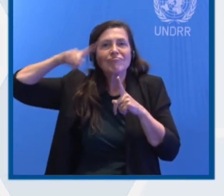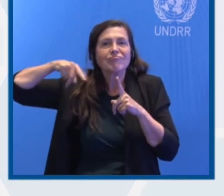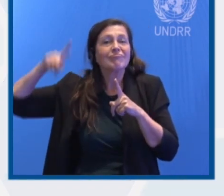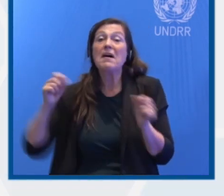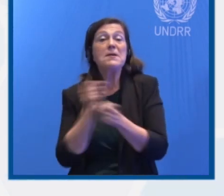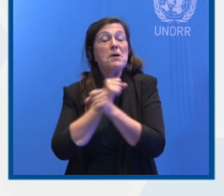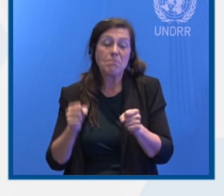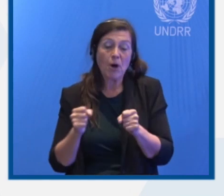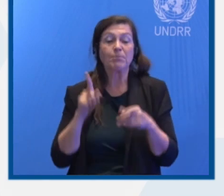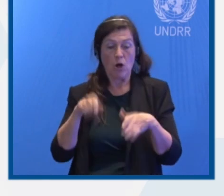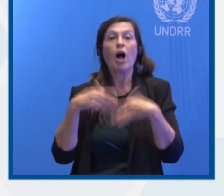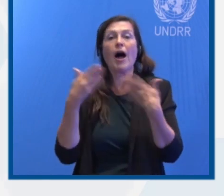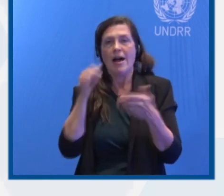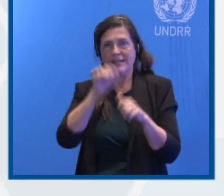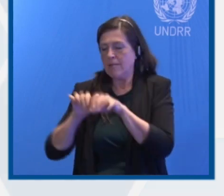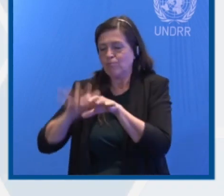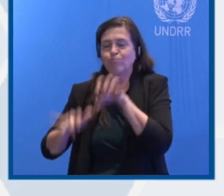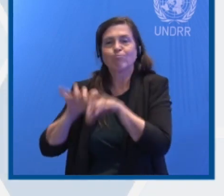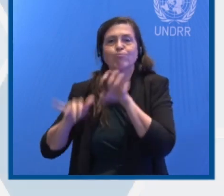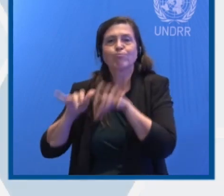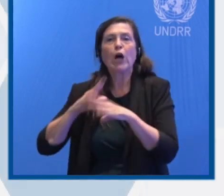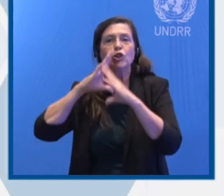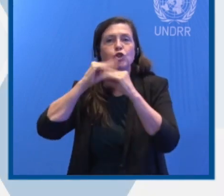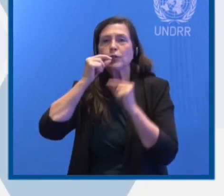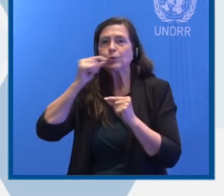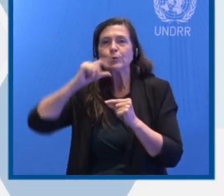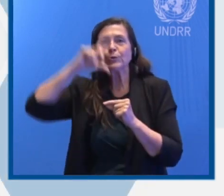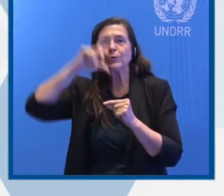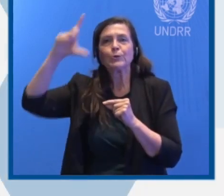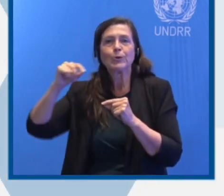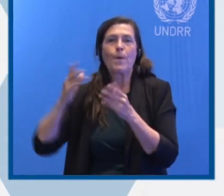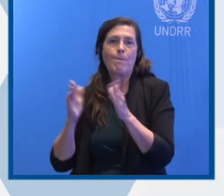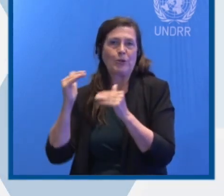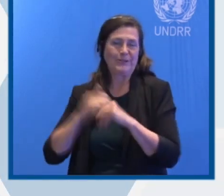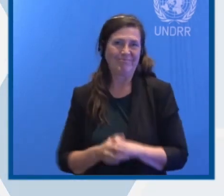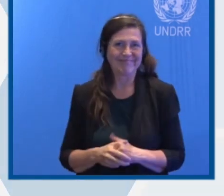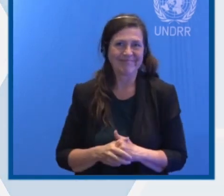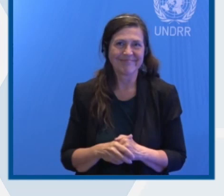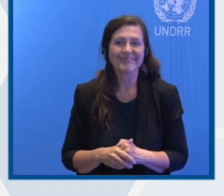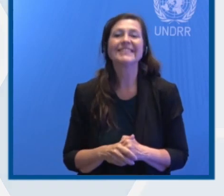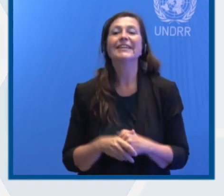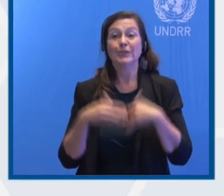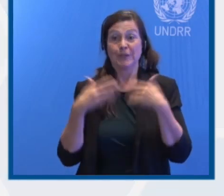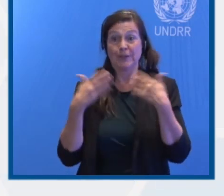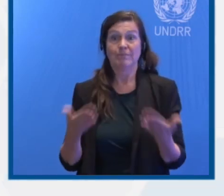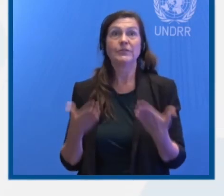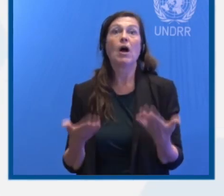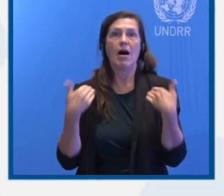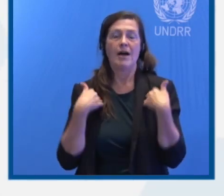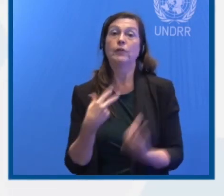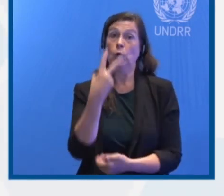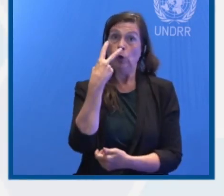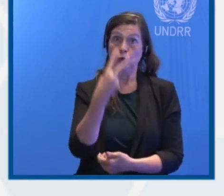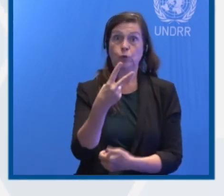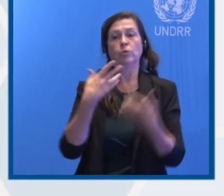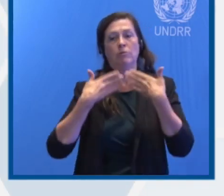hear from our distinguished panelists. We will have 2 opening questions that I would like